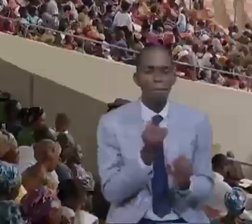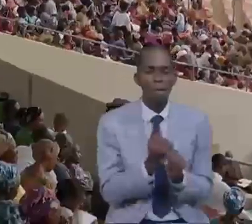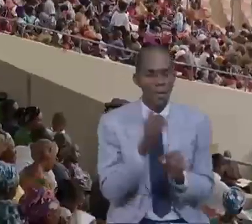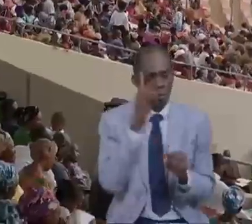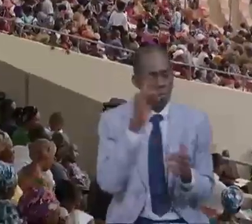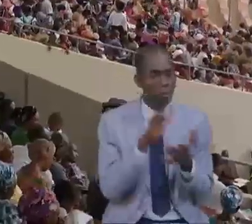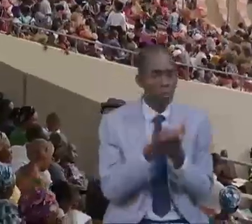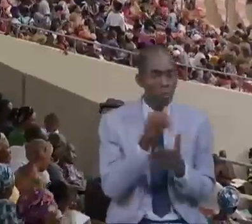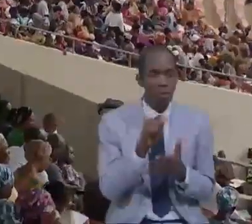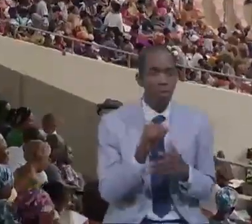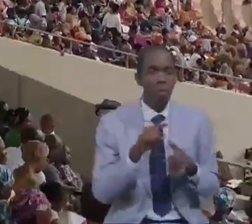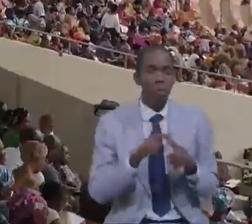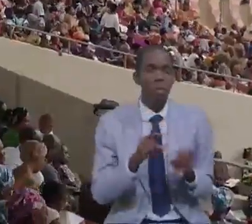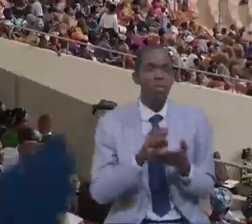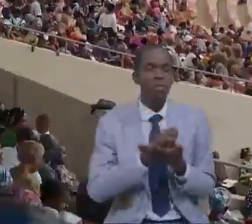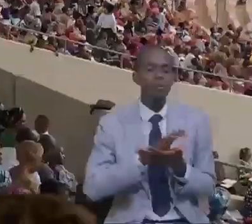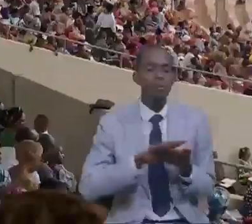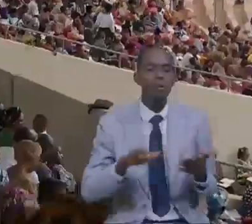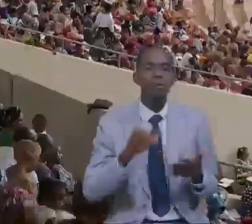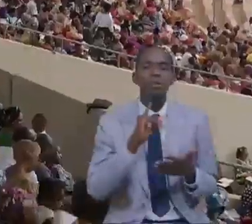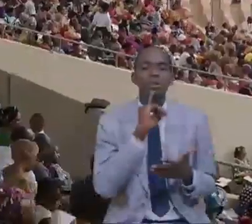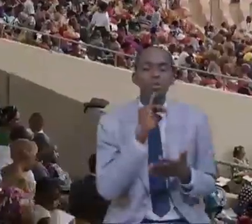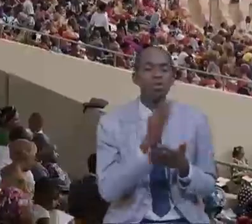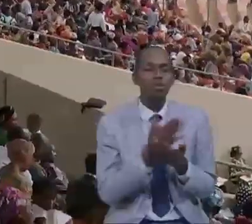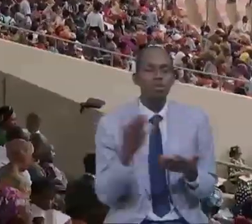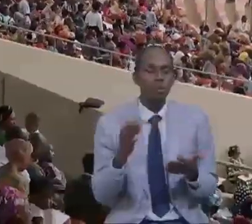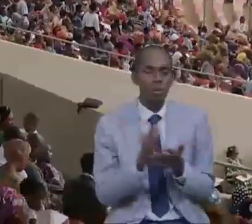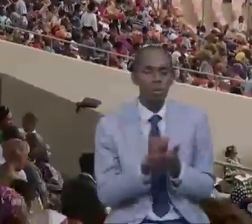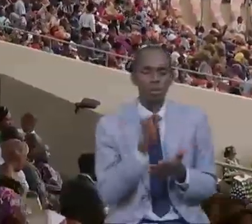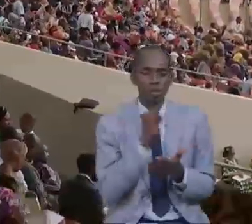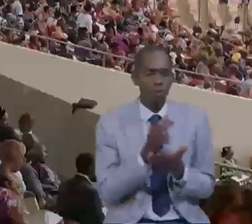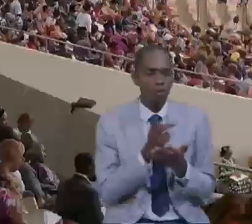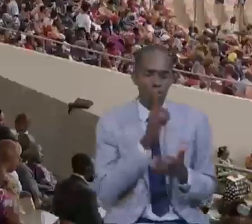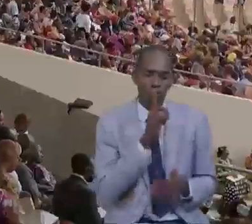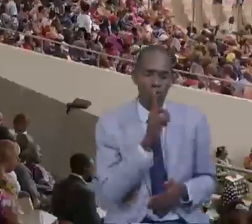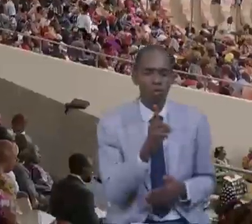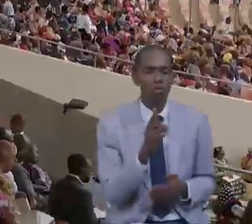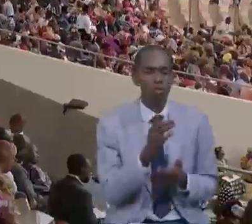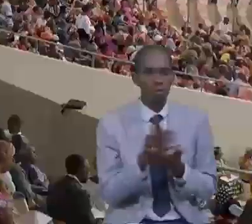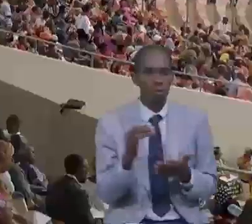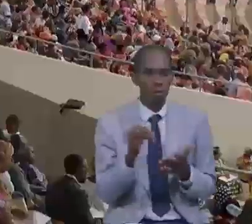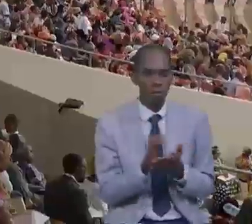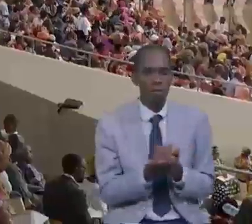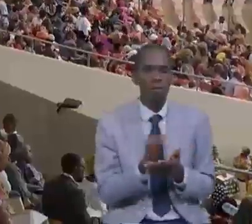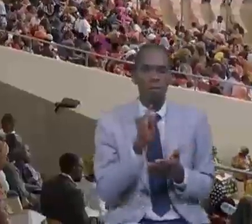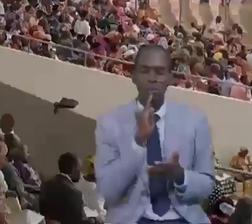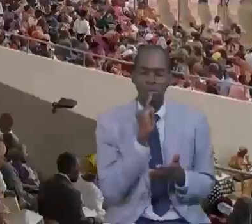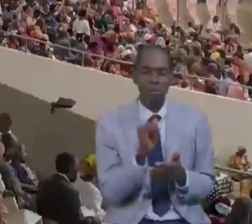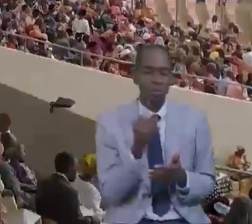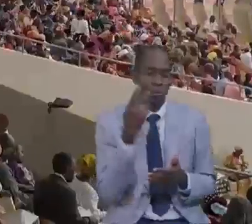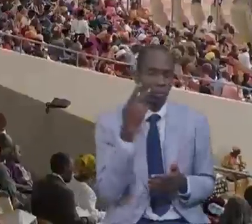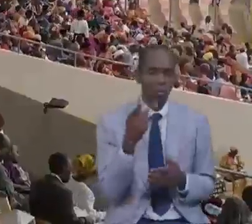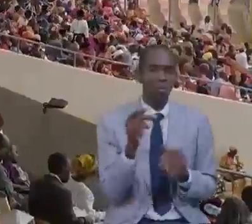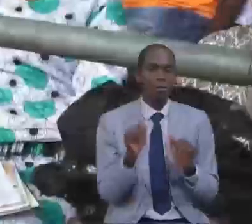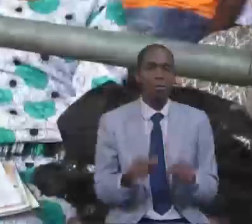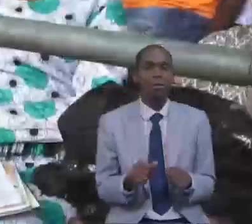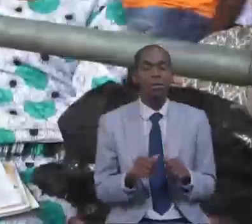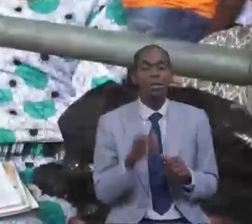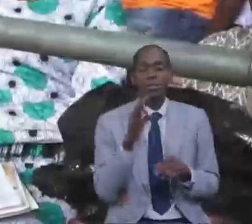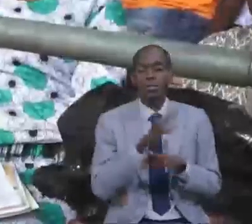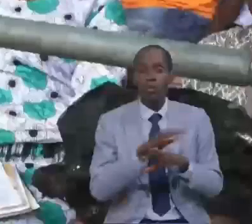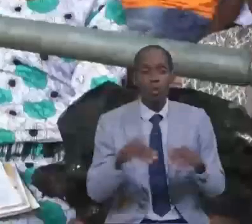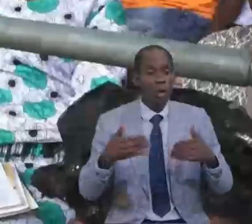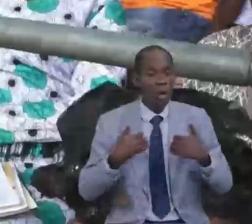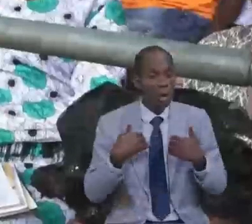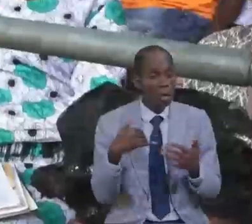we don't have it, let's go back to Calvary. Let's go back to the Lord and live in